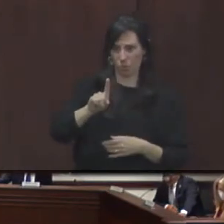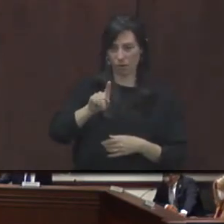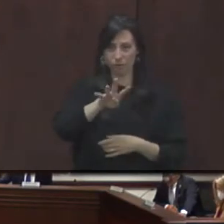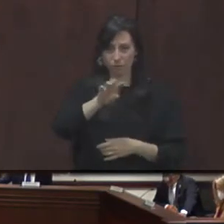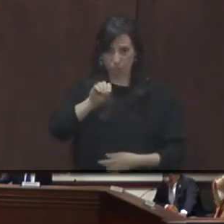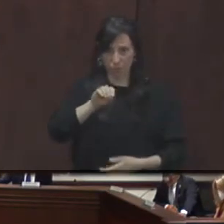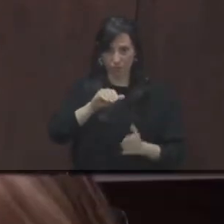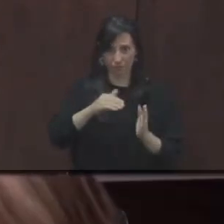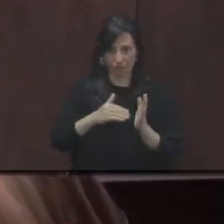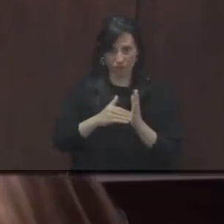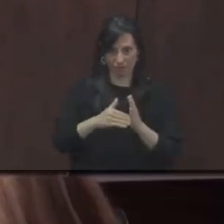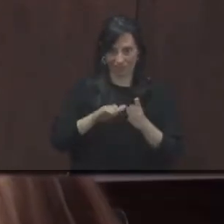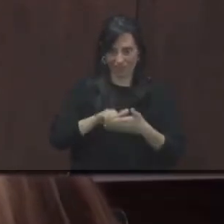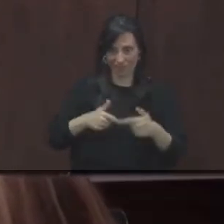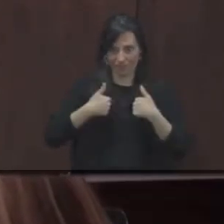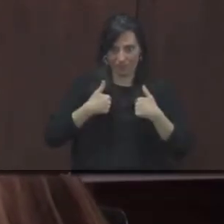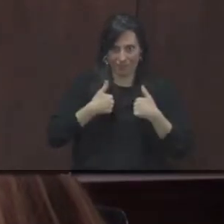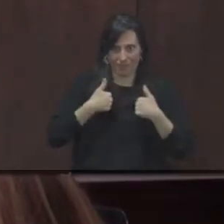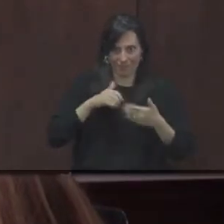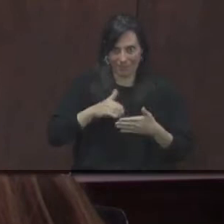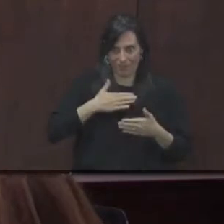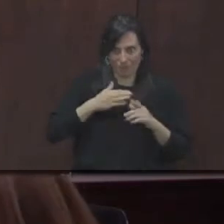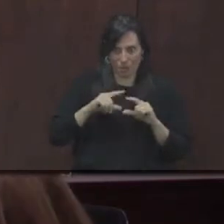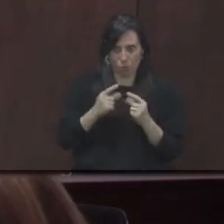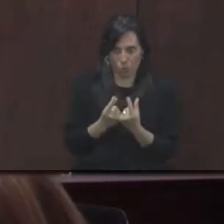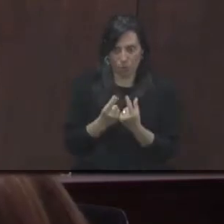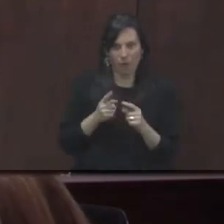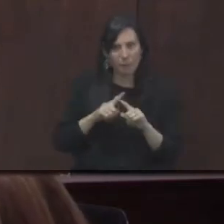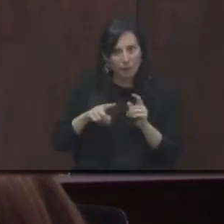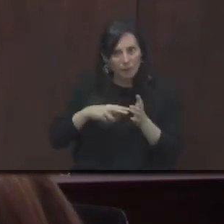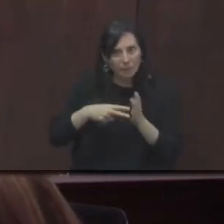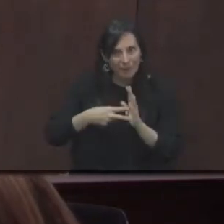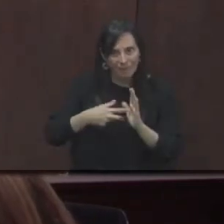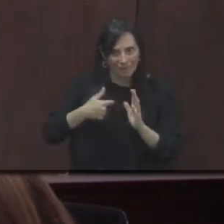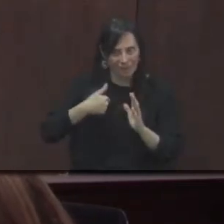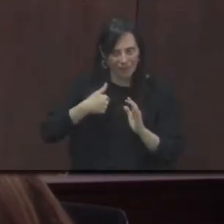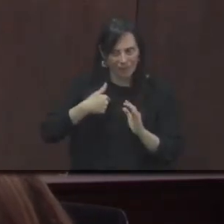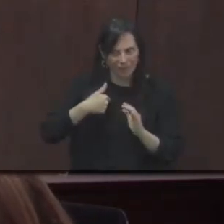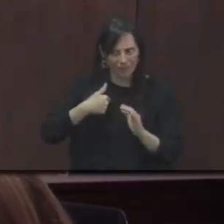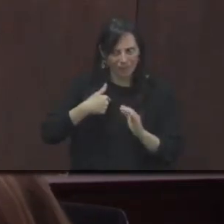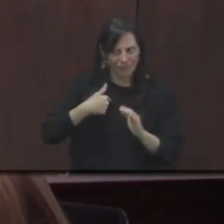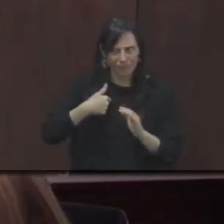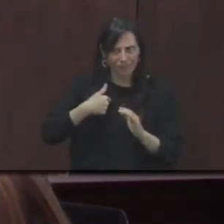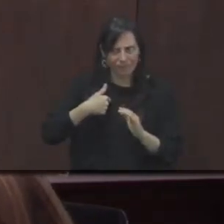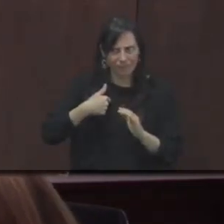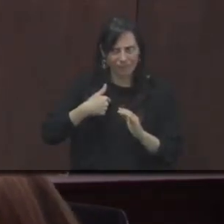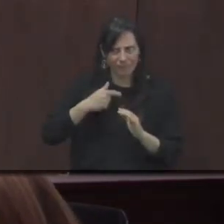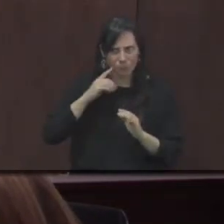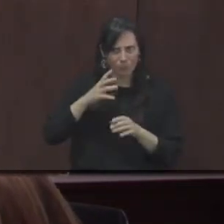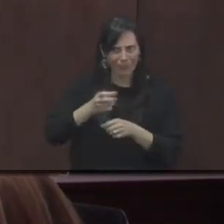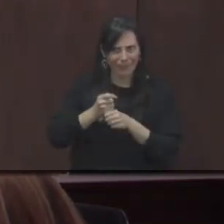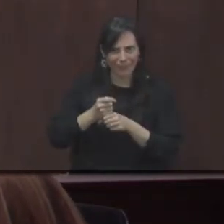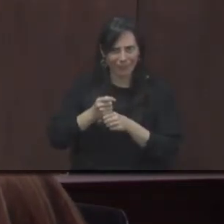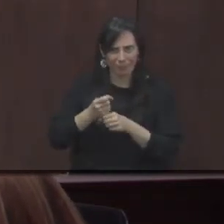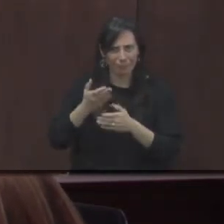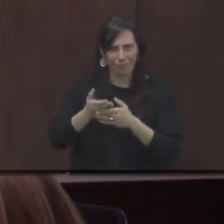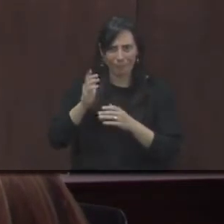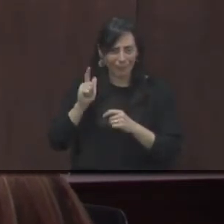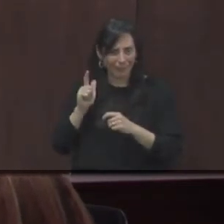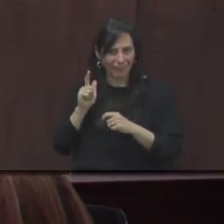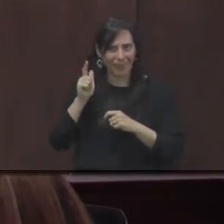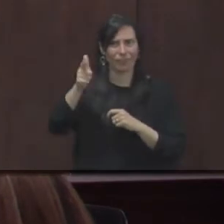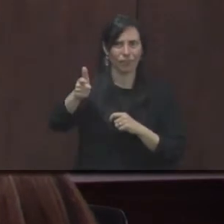I'm in that group, but that still can mean I would get a vaccination, in January of next year?